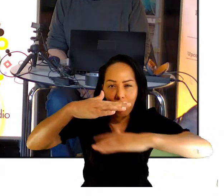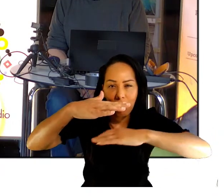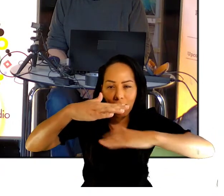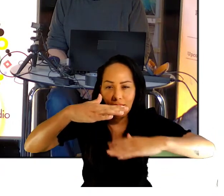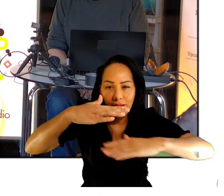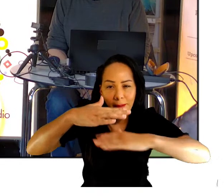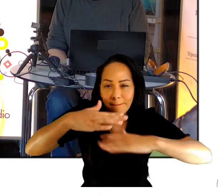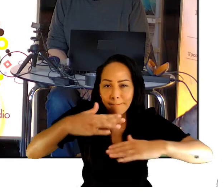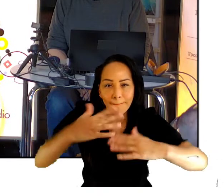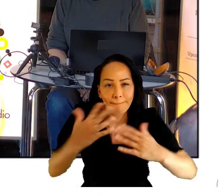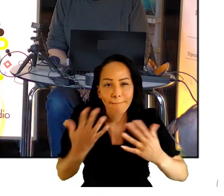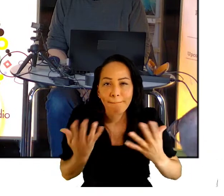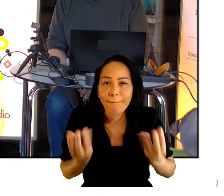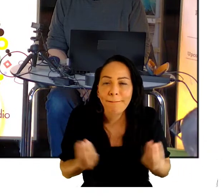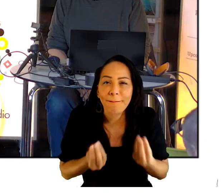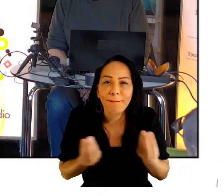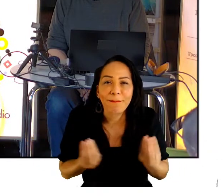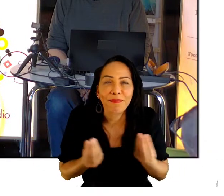more